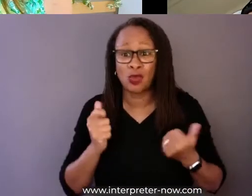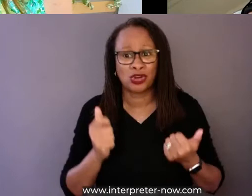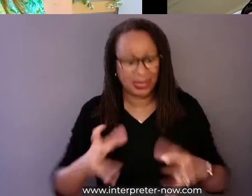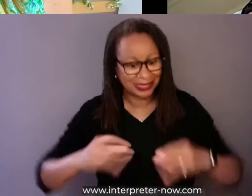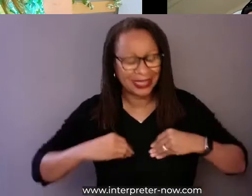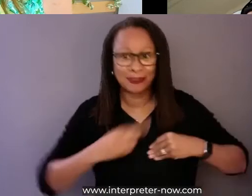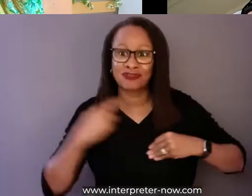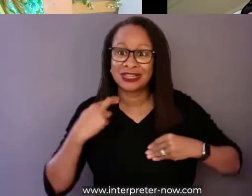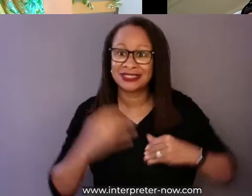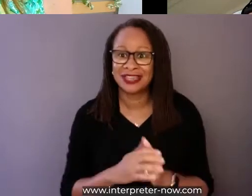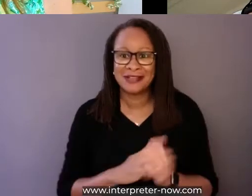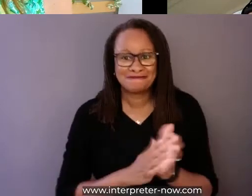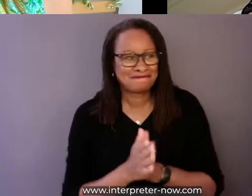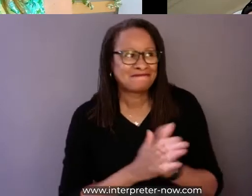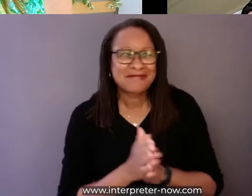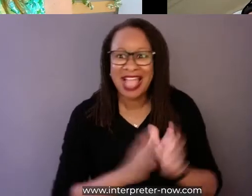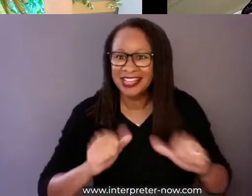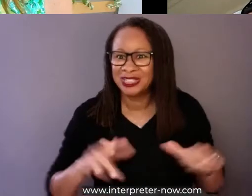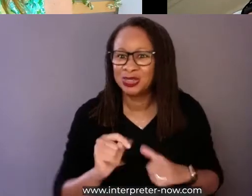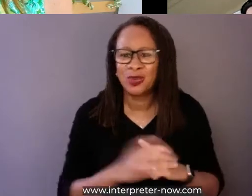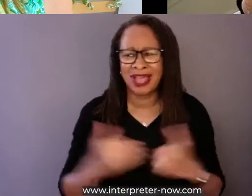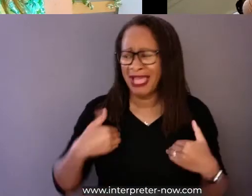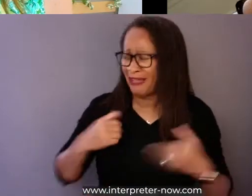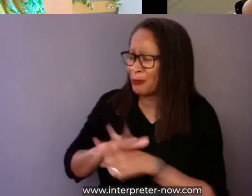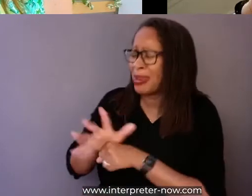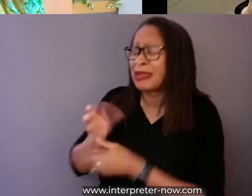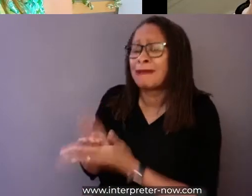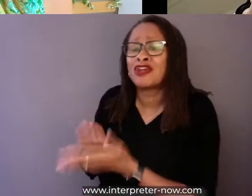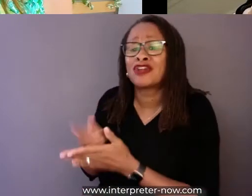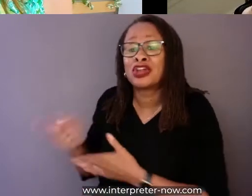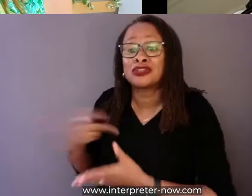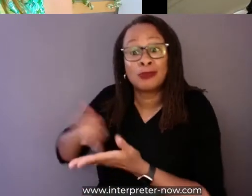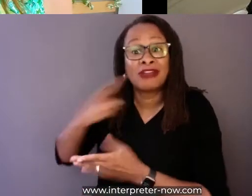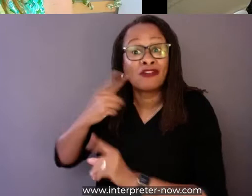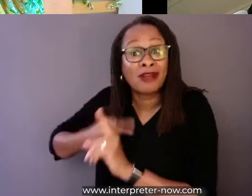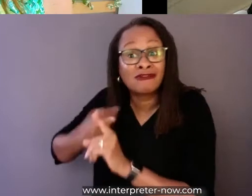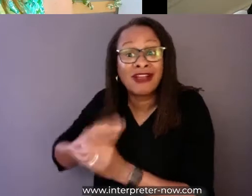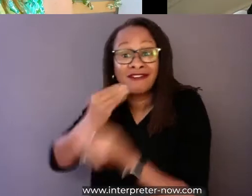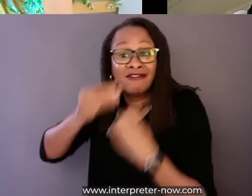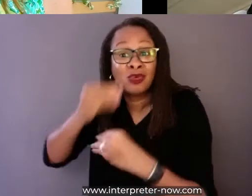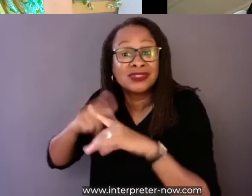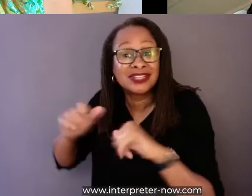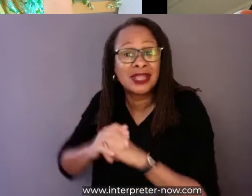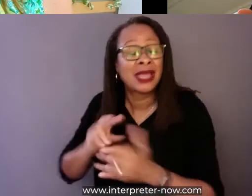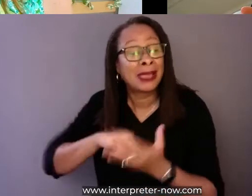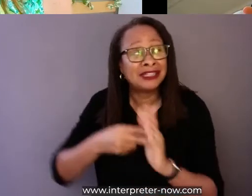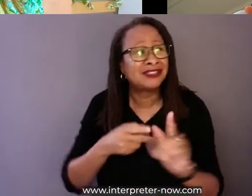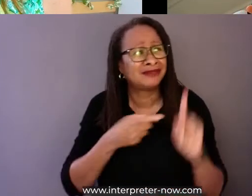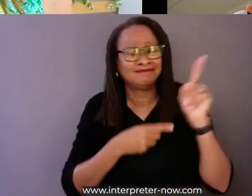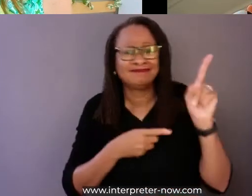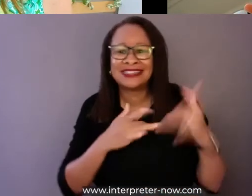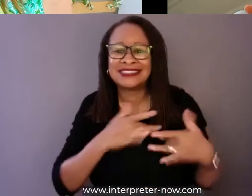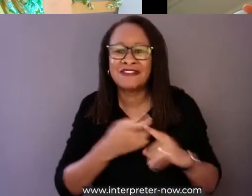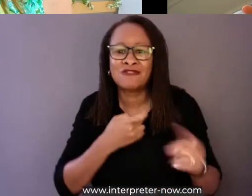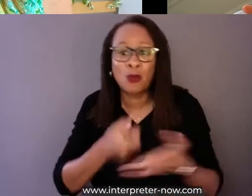Your mm-hmm. appetite for risk has to be massive. That usually means that you either come from wealth, and so you